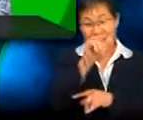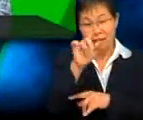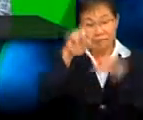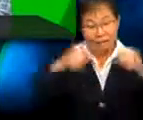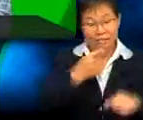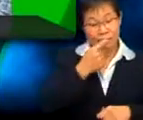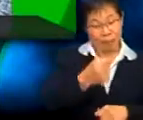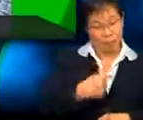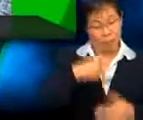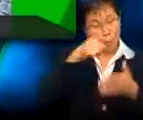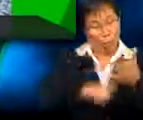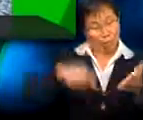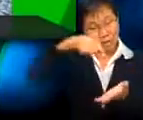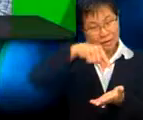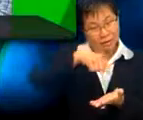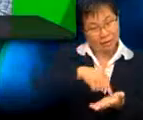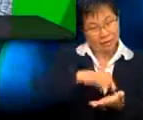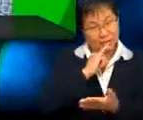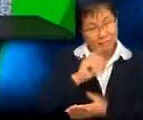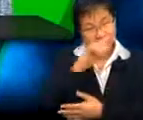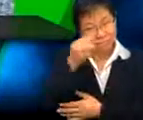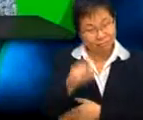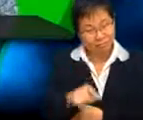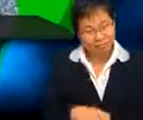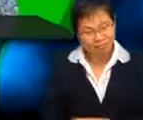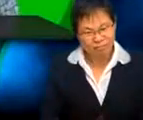Okay, Yazid, can you tell me what this is?